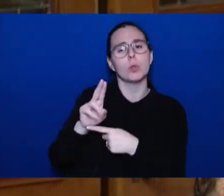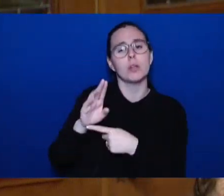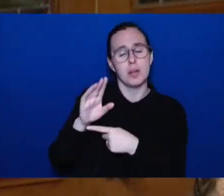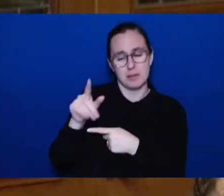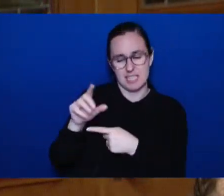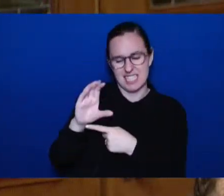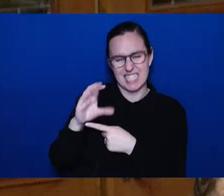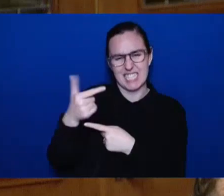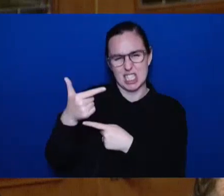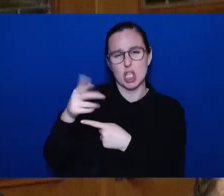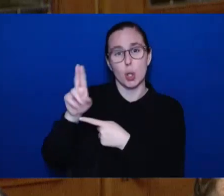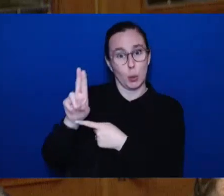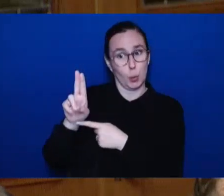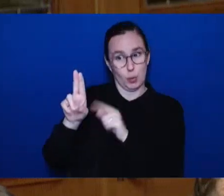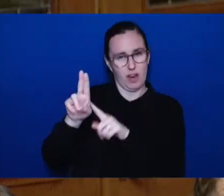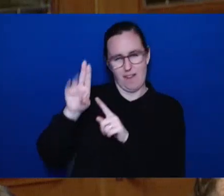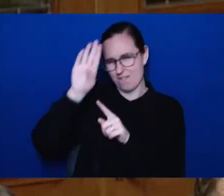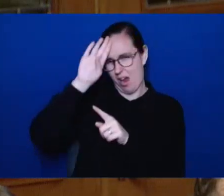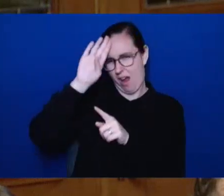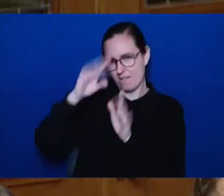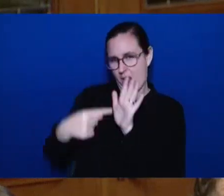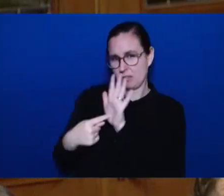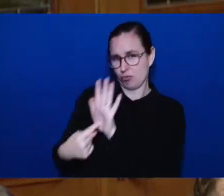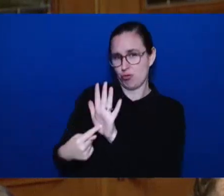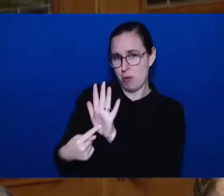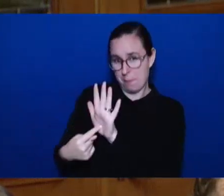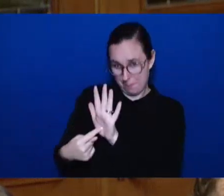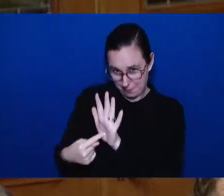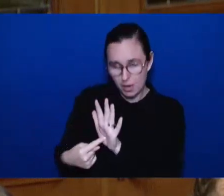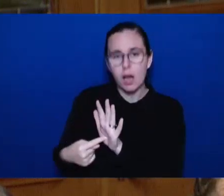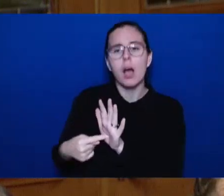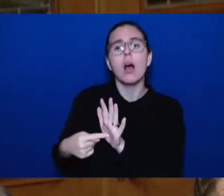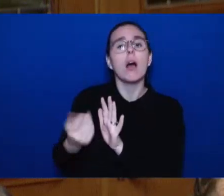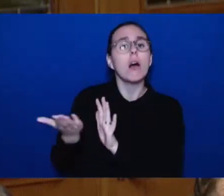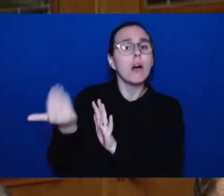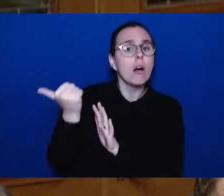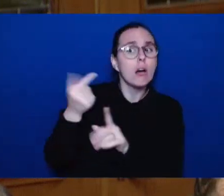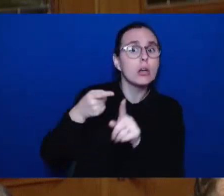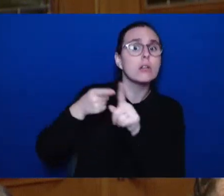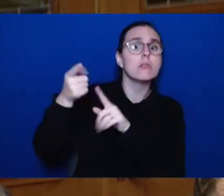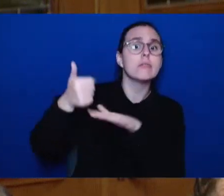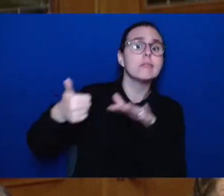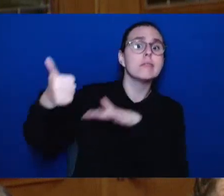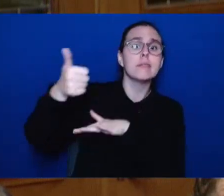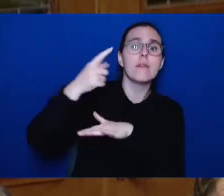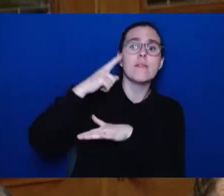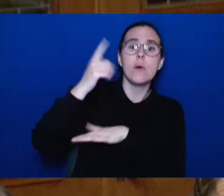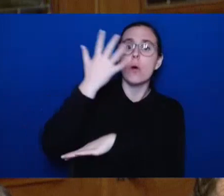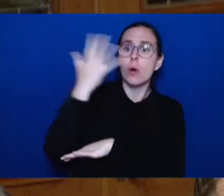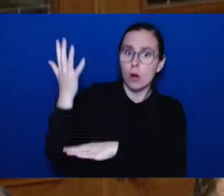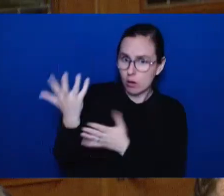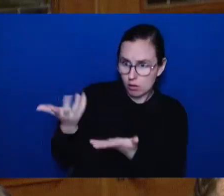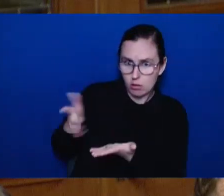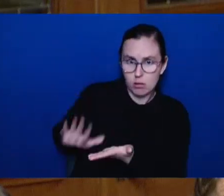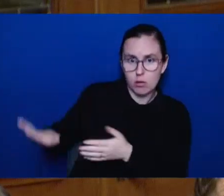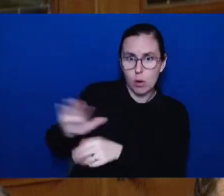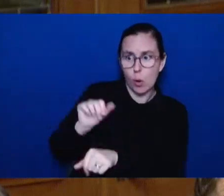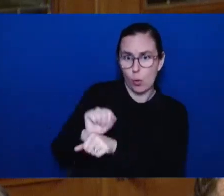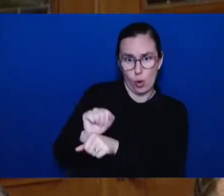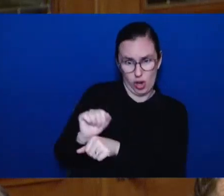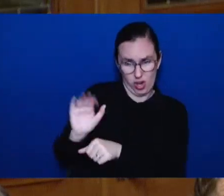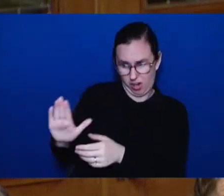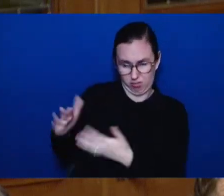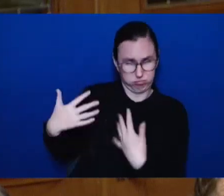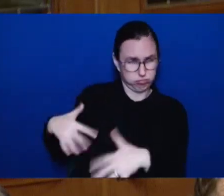of Forest to properly compensate them for their work. They're putting their lives on the lines to protect communities and doing it for between $26